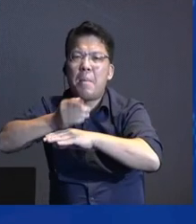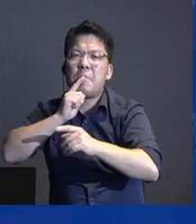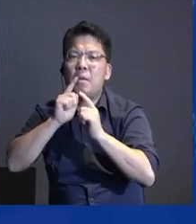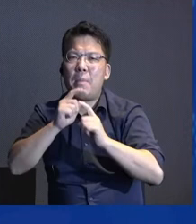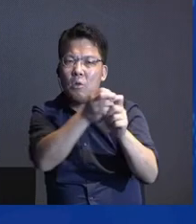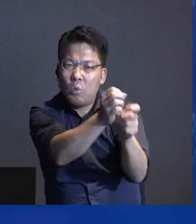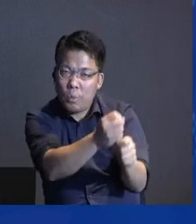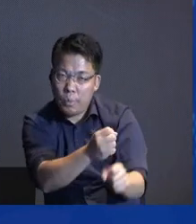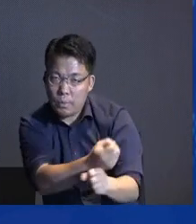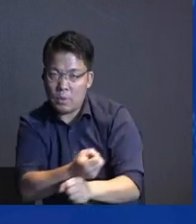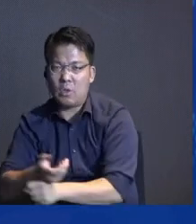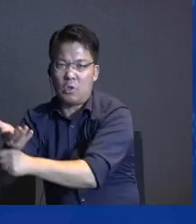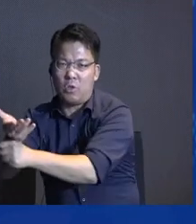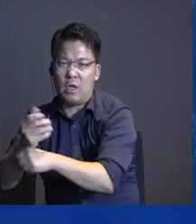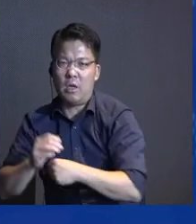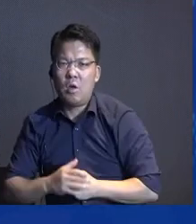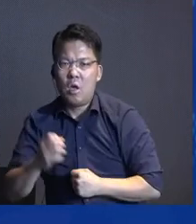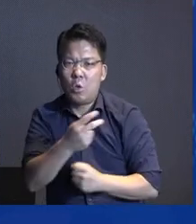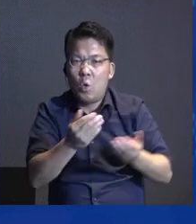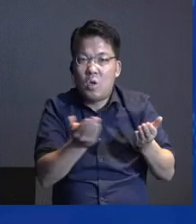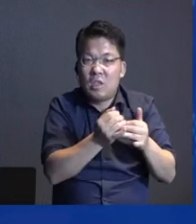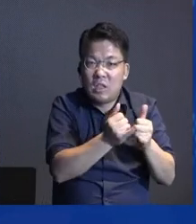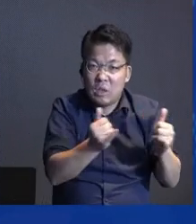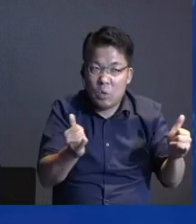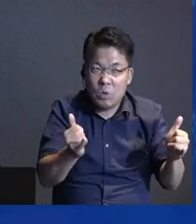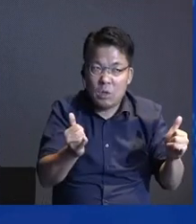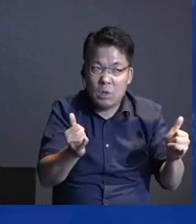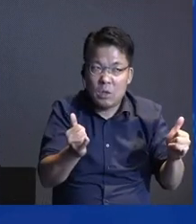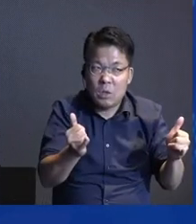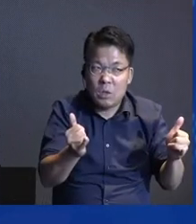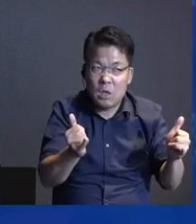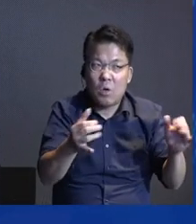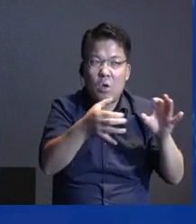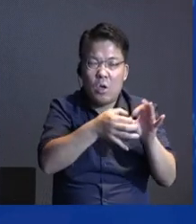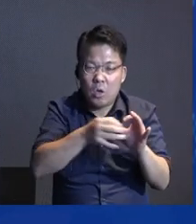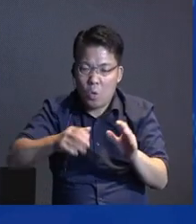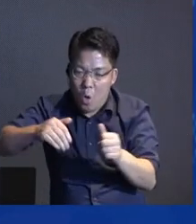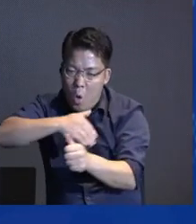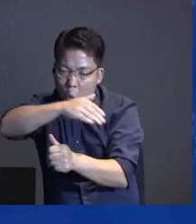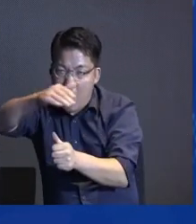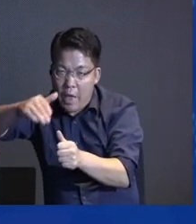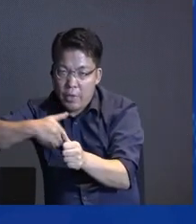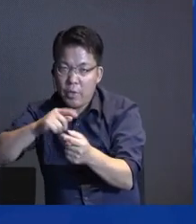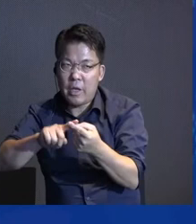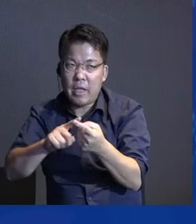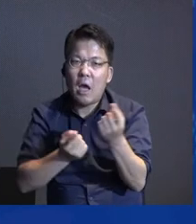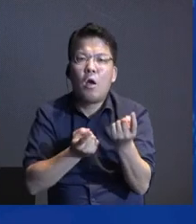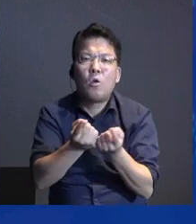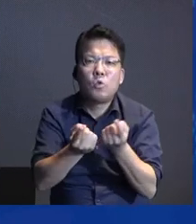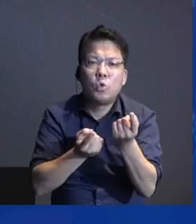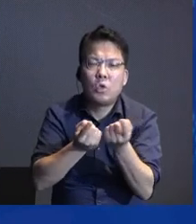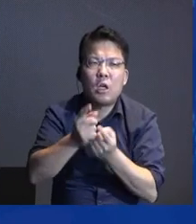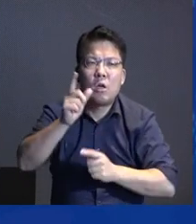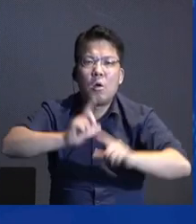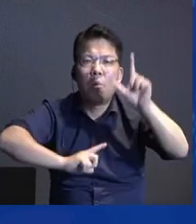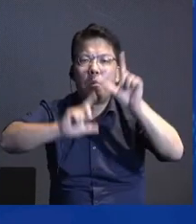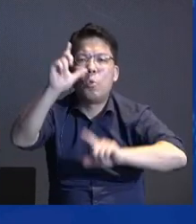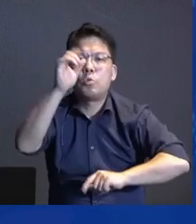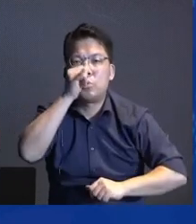Conflicts are inevitable in diverse communities. It is necessary to have